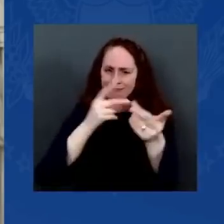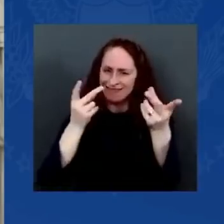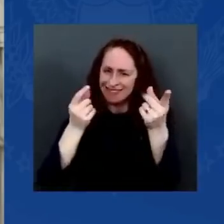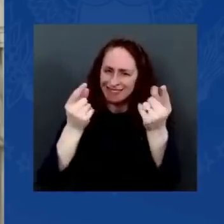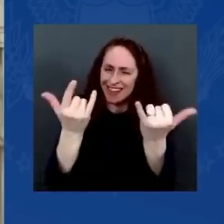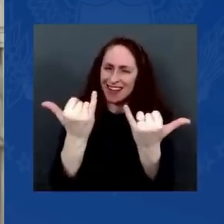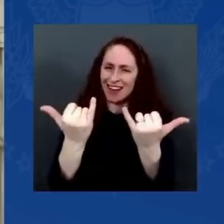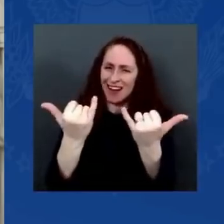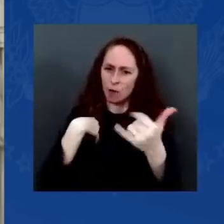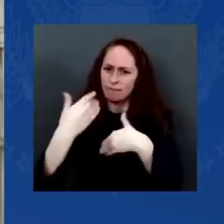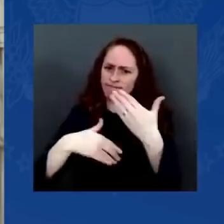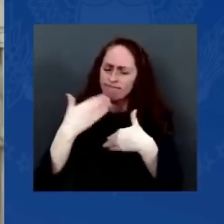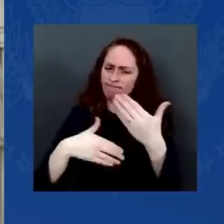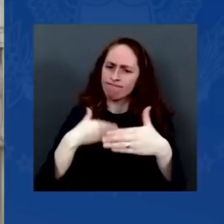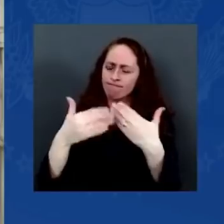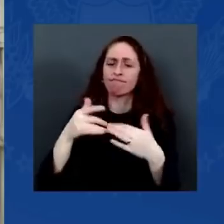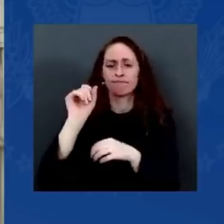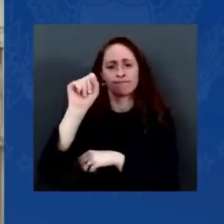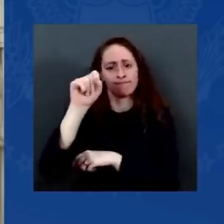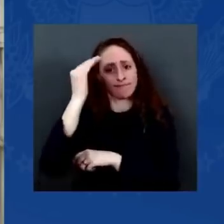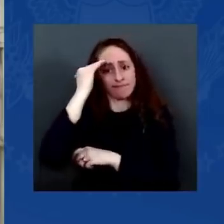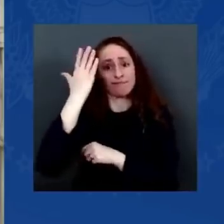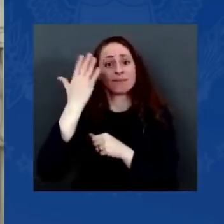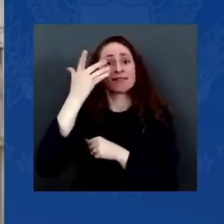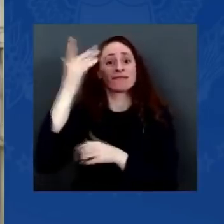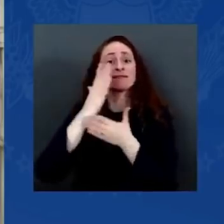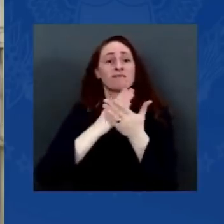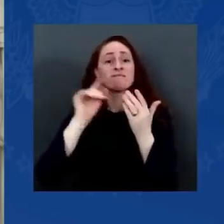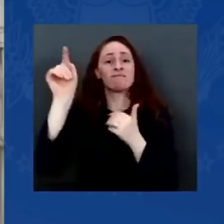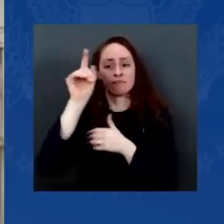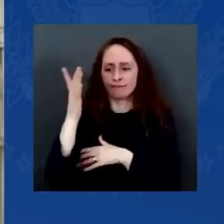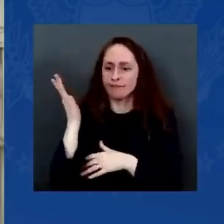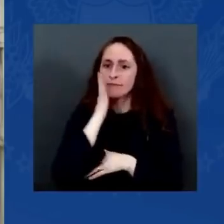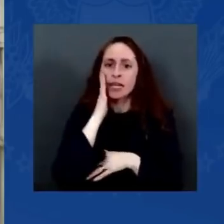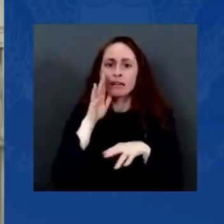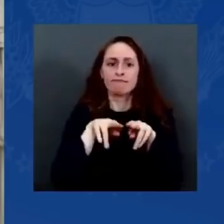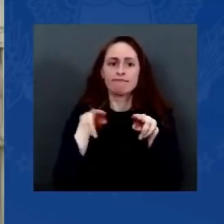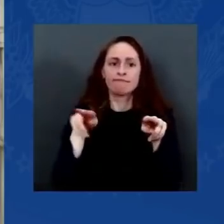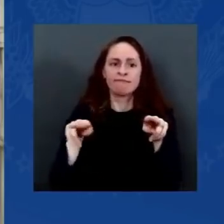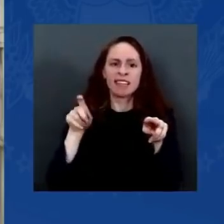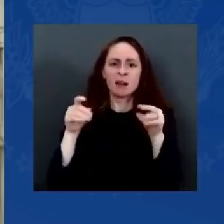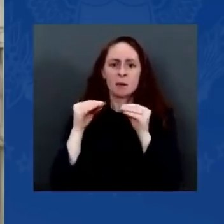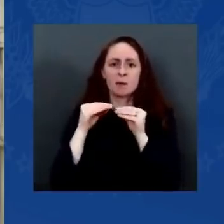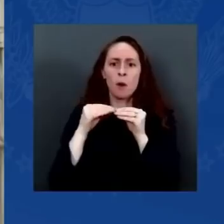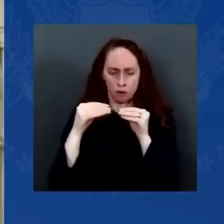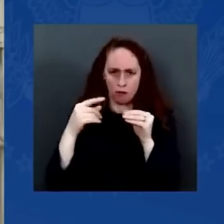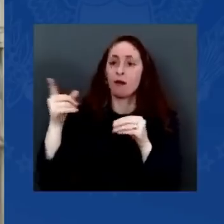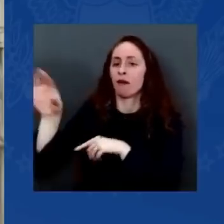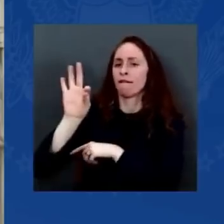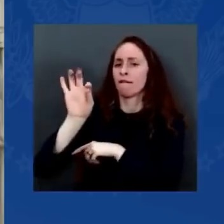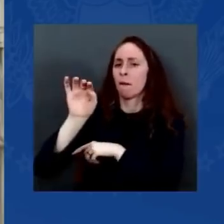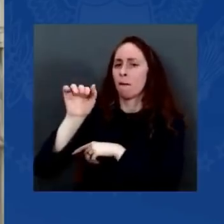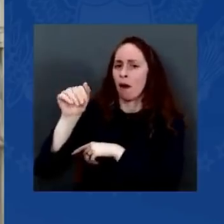well. We're prepared. I've directed FEMA to activate the National Response Center and begin deploying